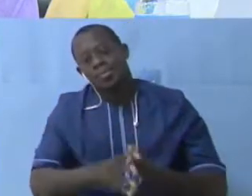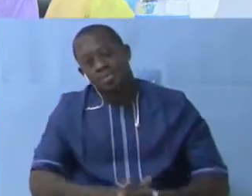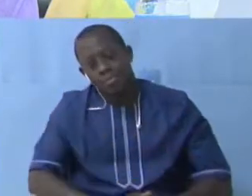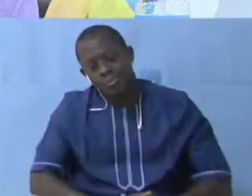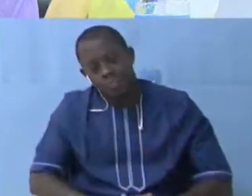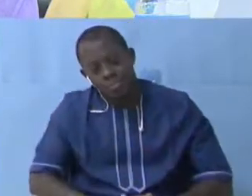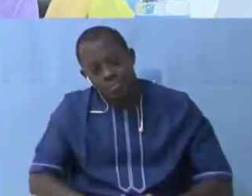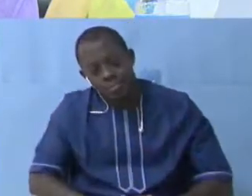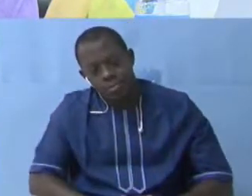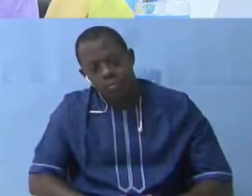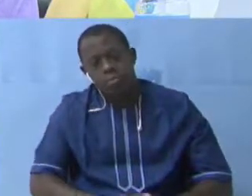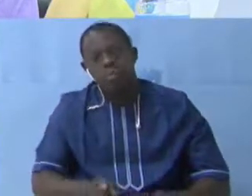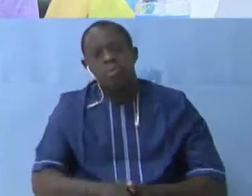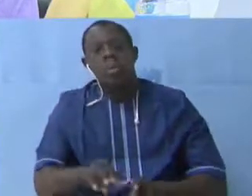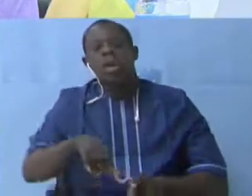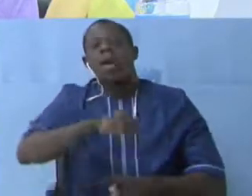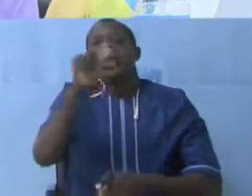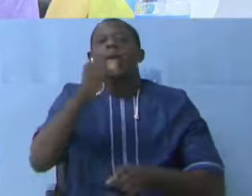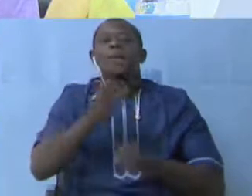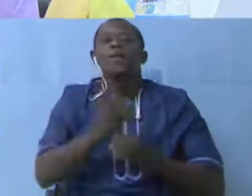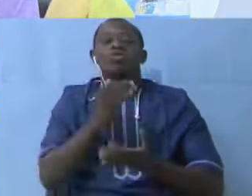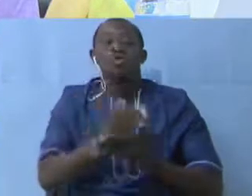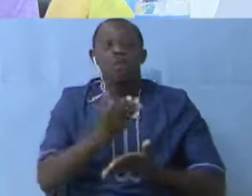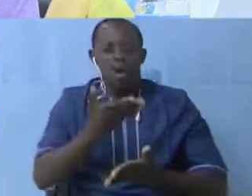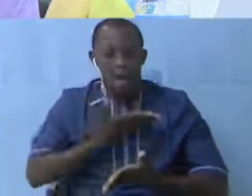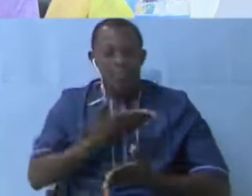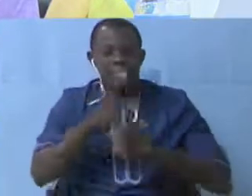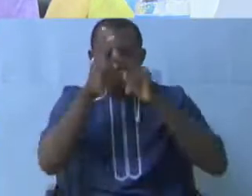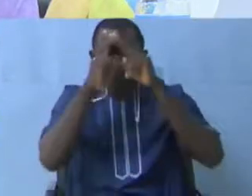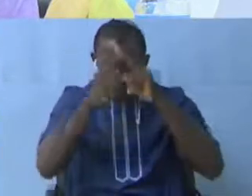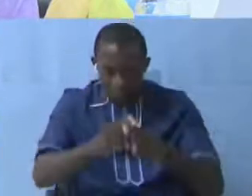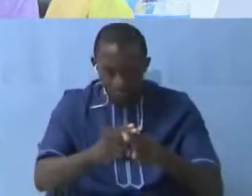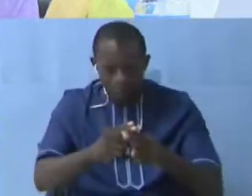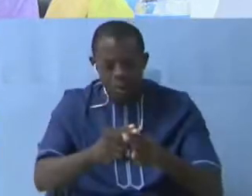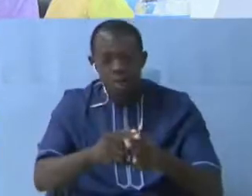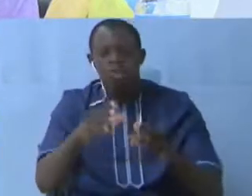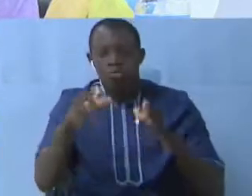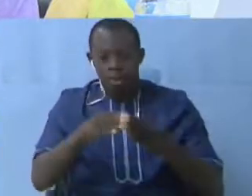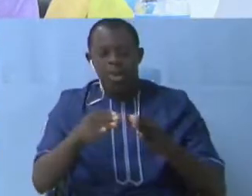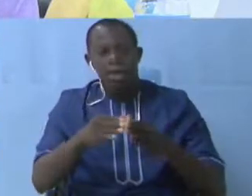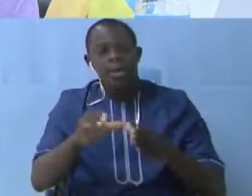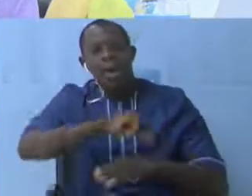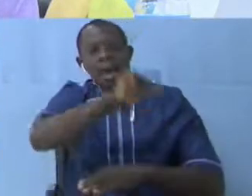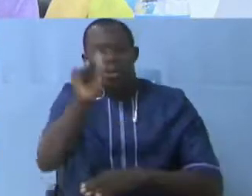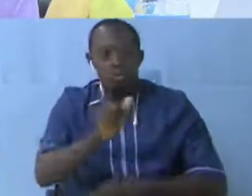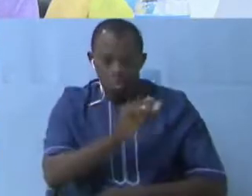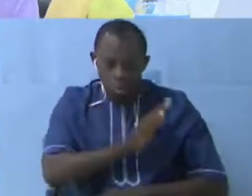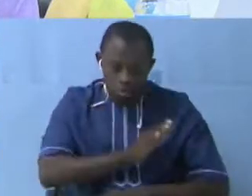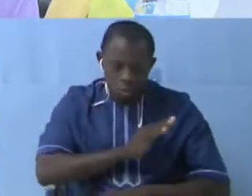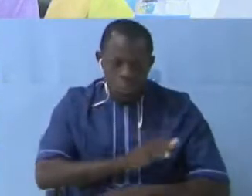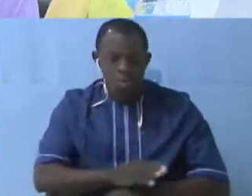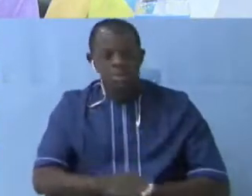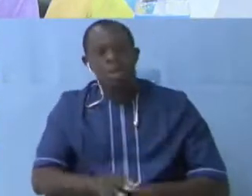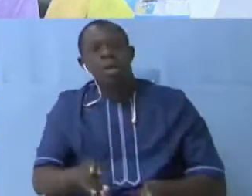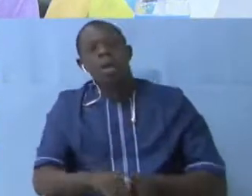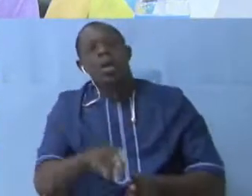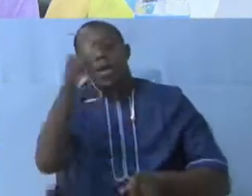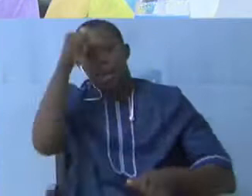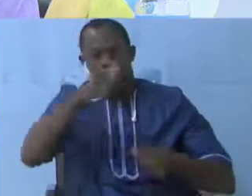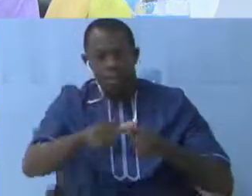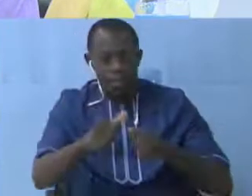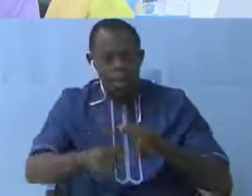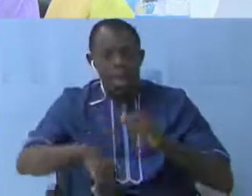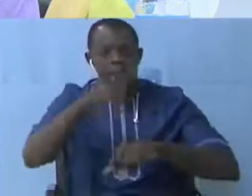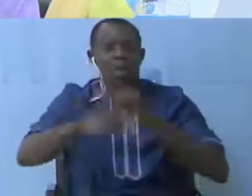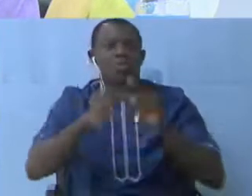mën a jàppalante. And ensure that there is mutual respect, but also we remember the sacrifices